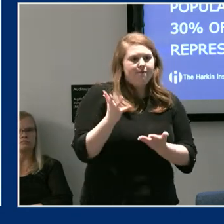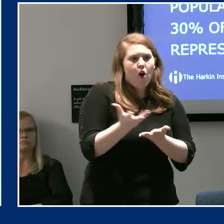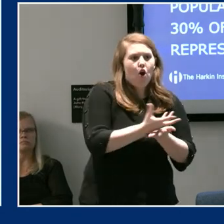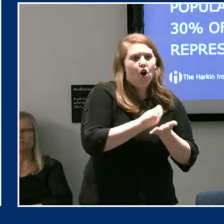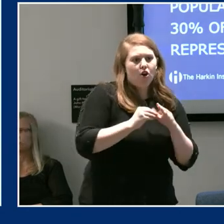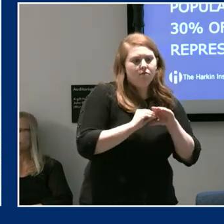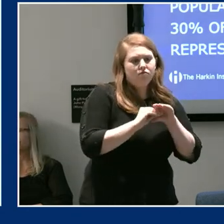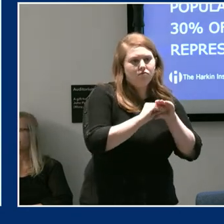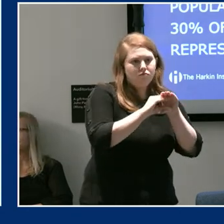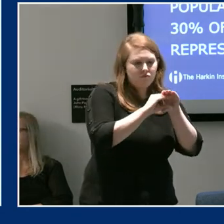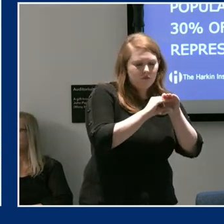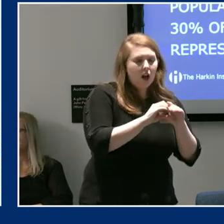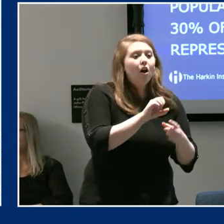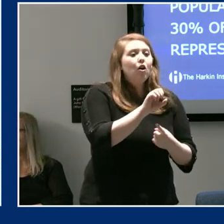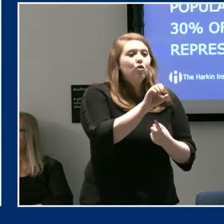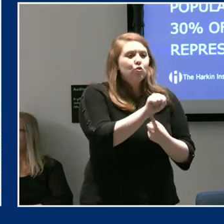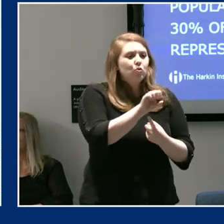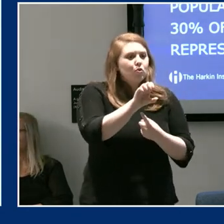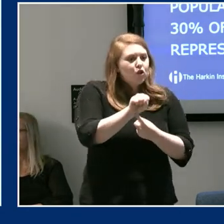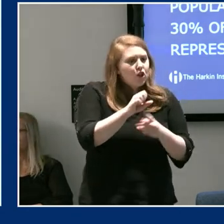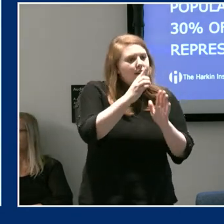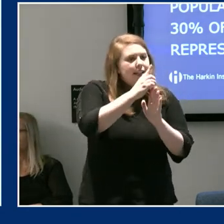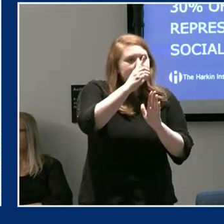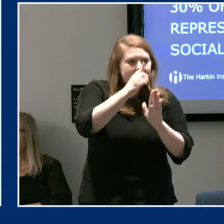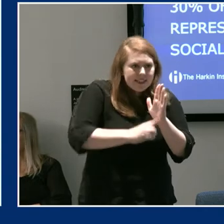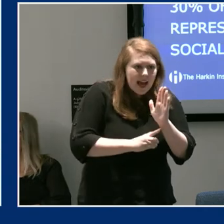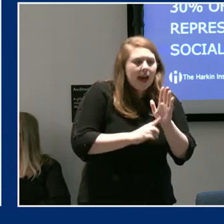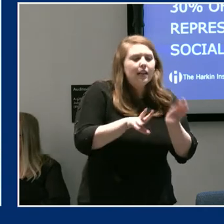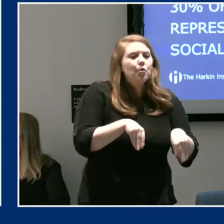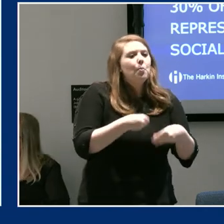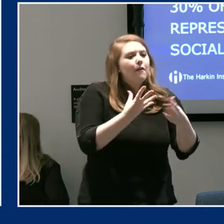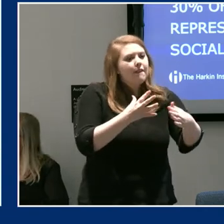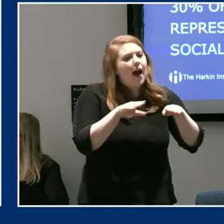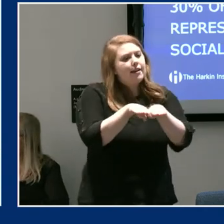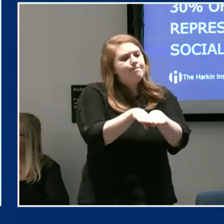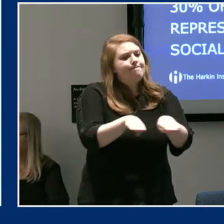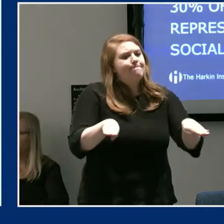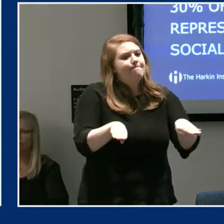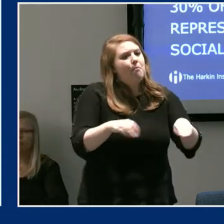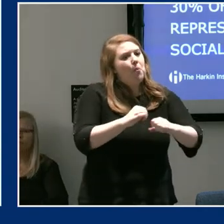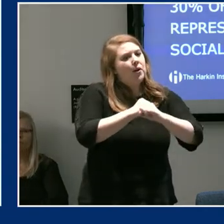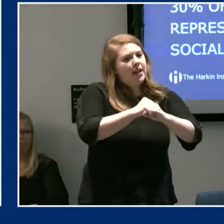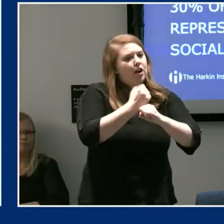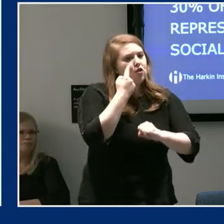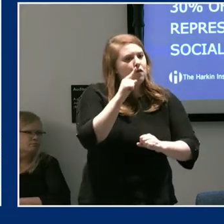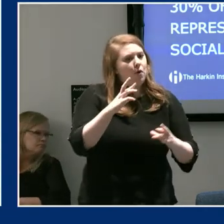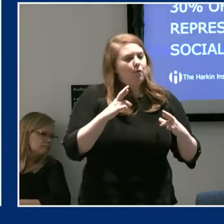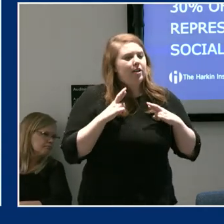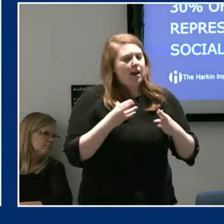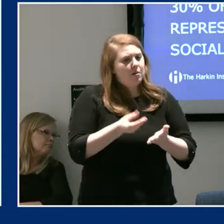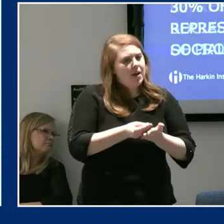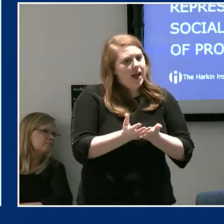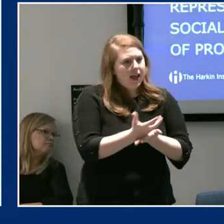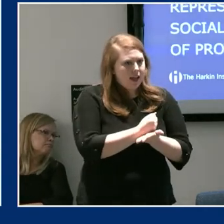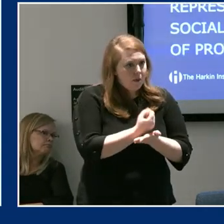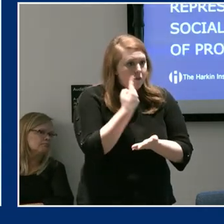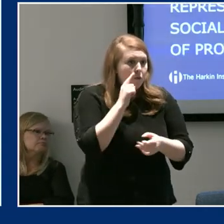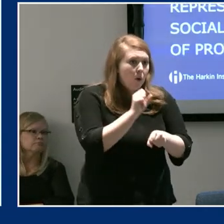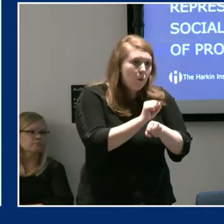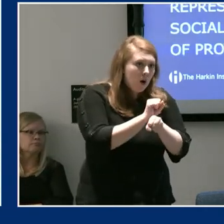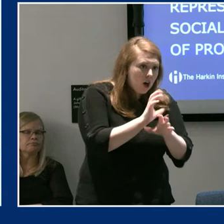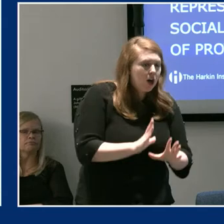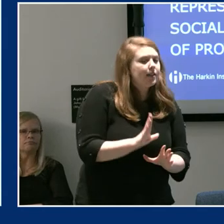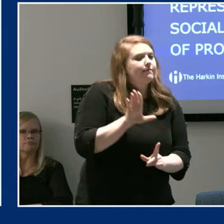is designed to provide a floor of protection in retirement income for workers and for their